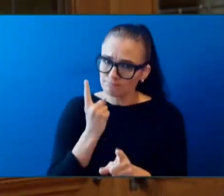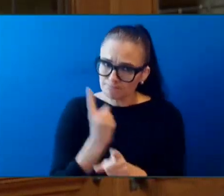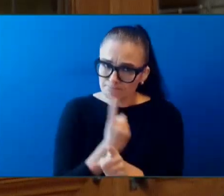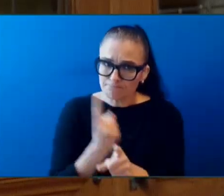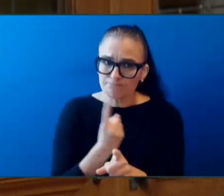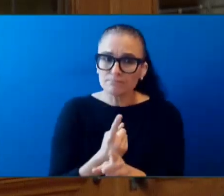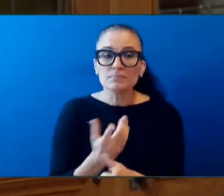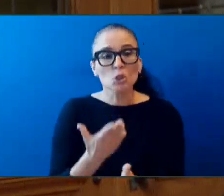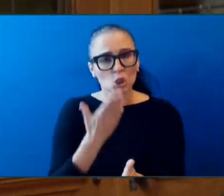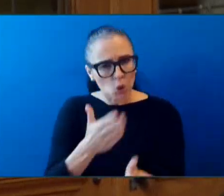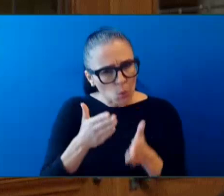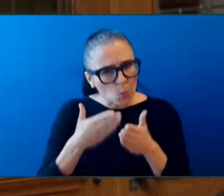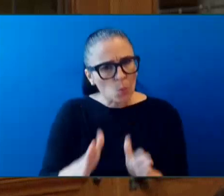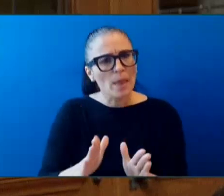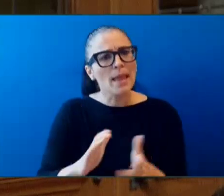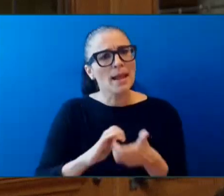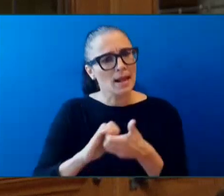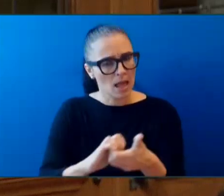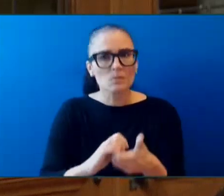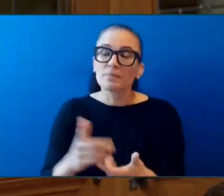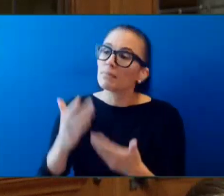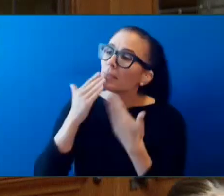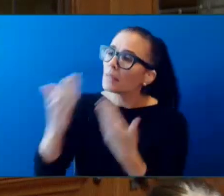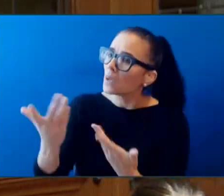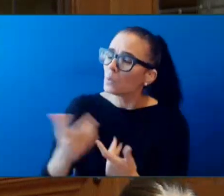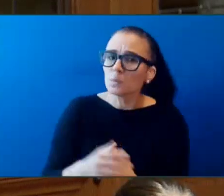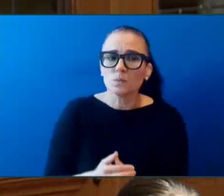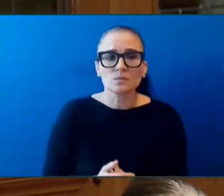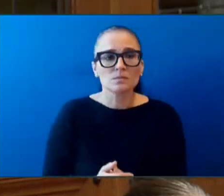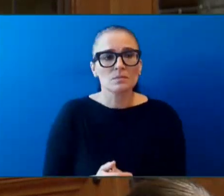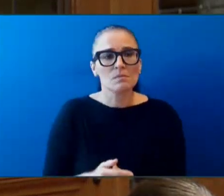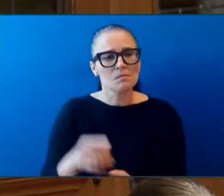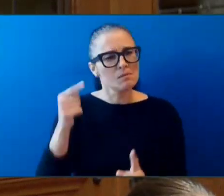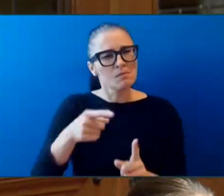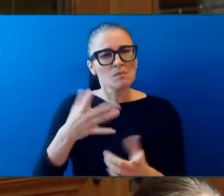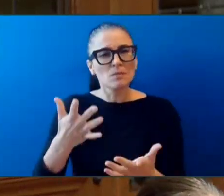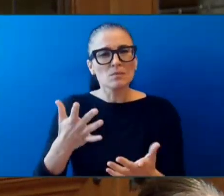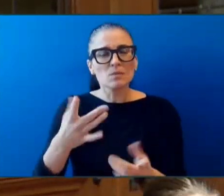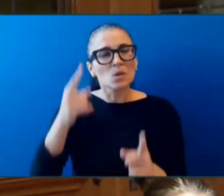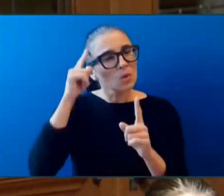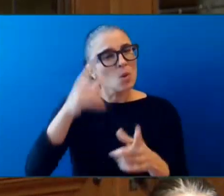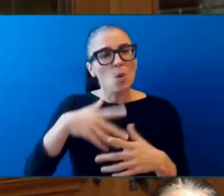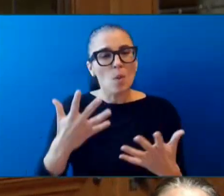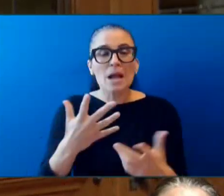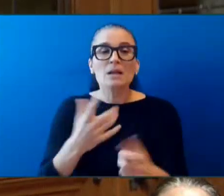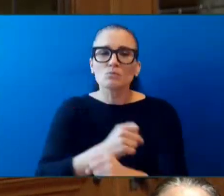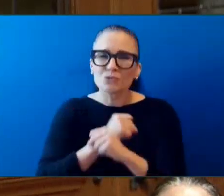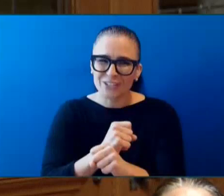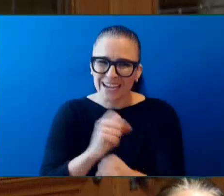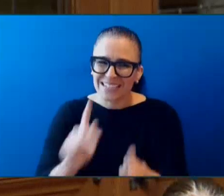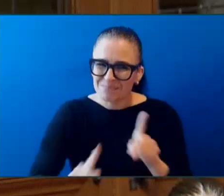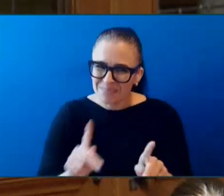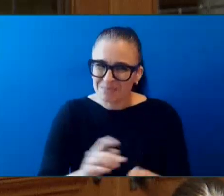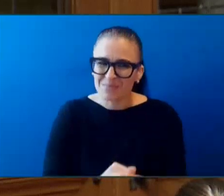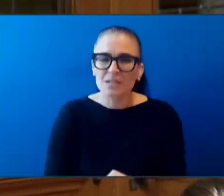environment and to regulate industry. Currently, there is a shipbreaking industry emerging in this province with no clear regulatory